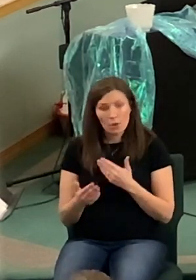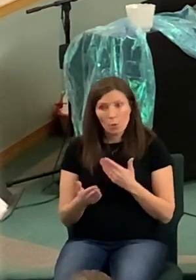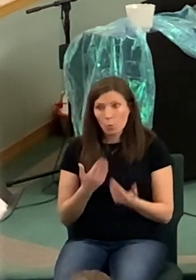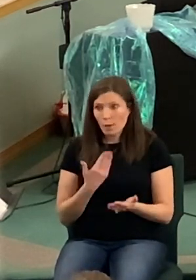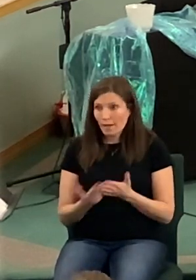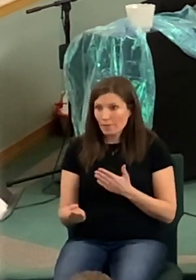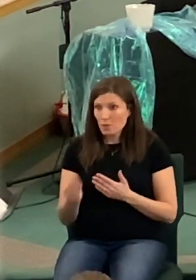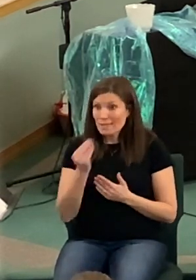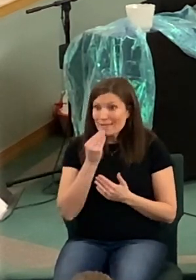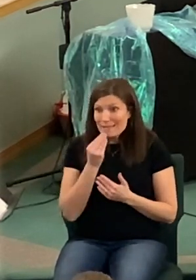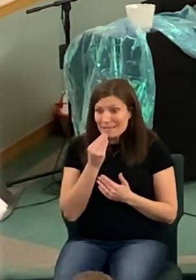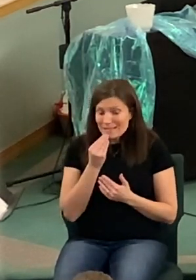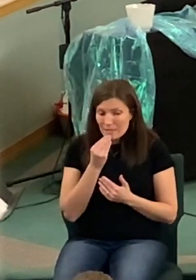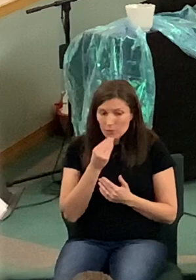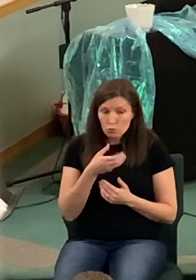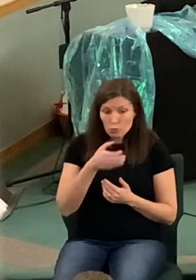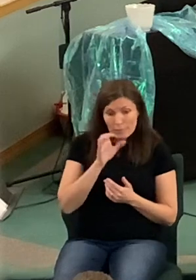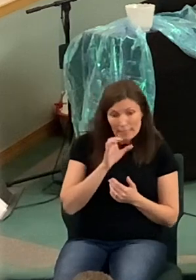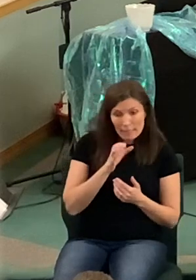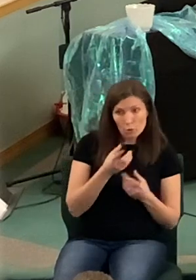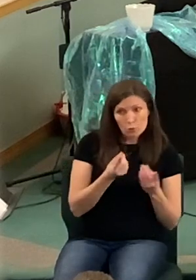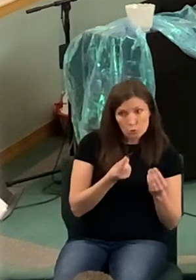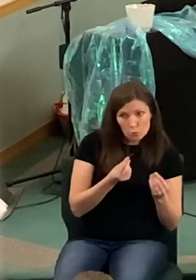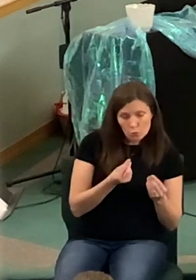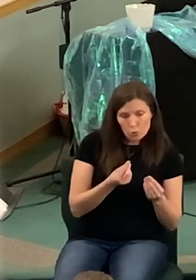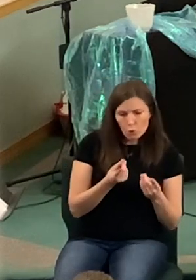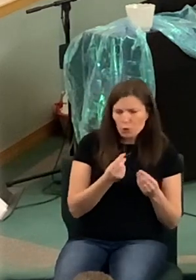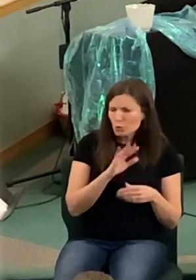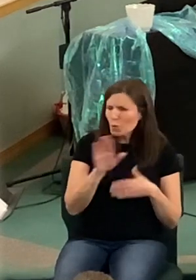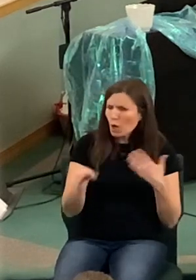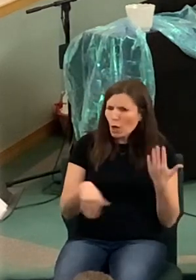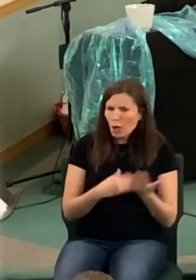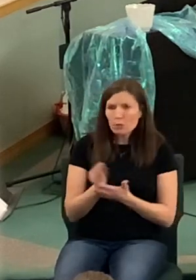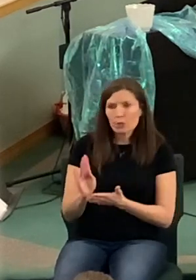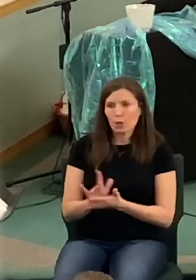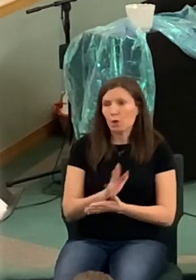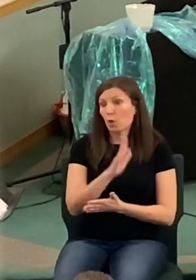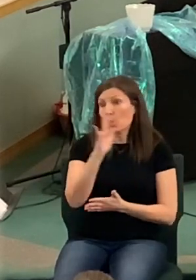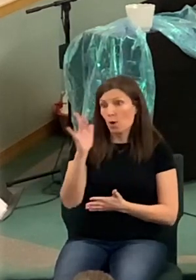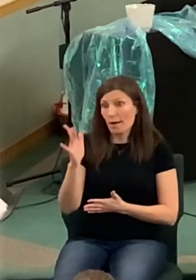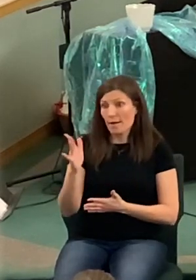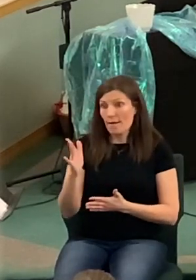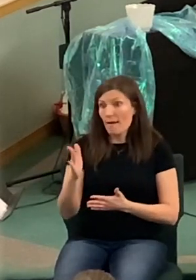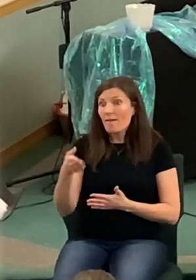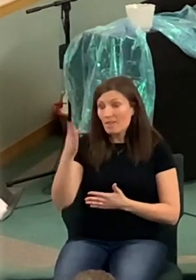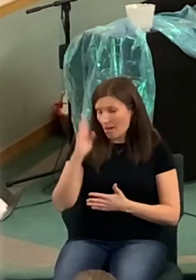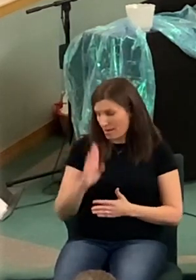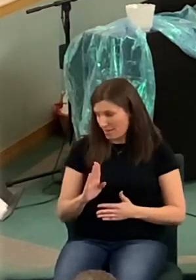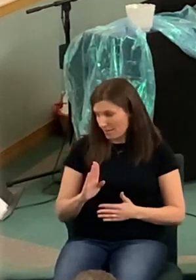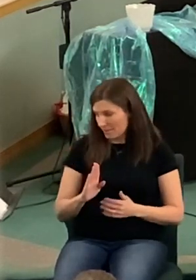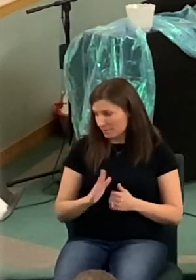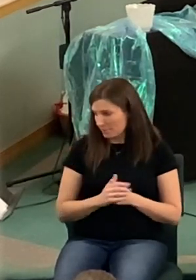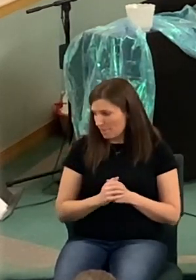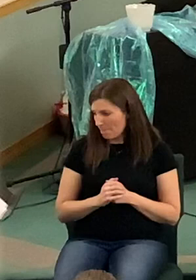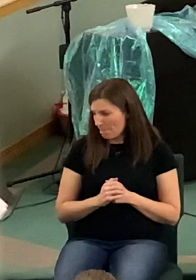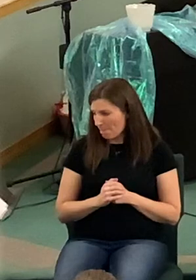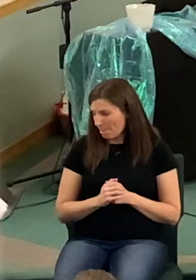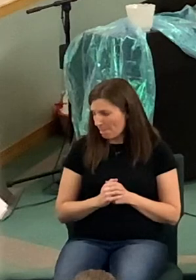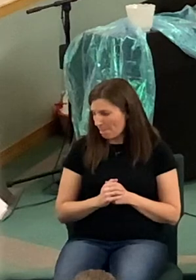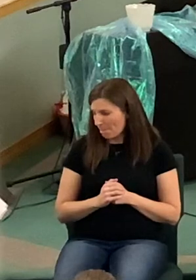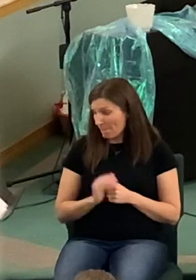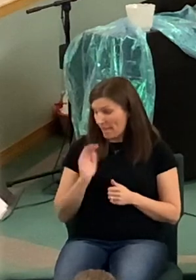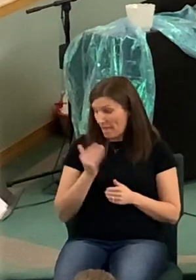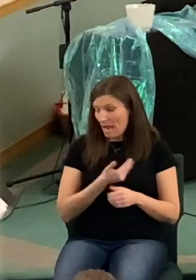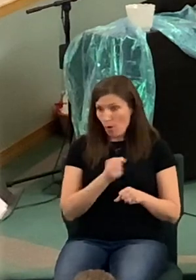you eat or drink or whatever you do, do all to the glory of God."